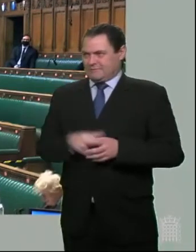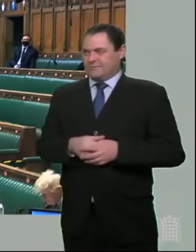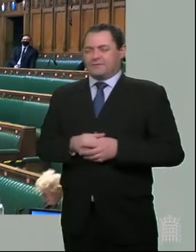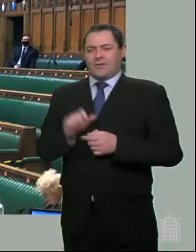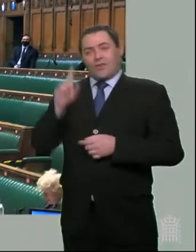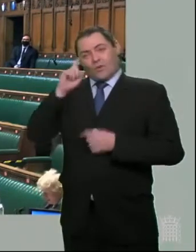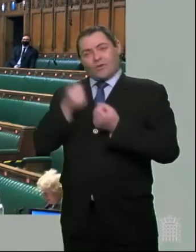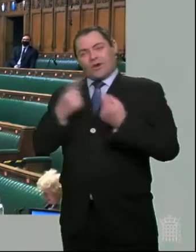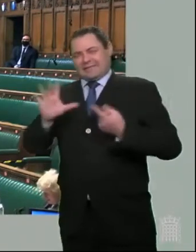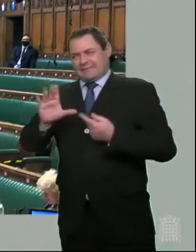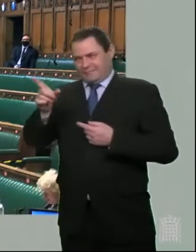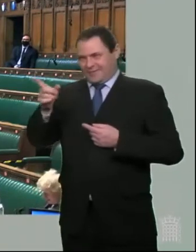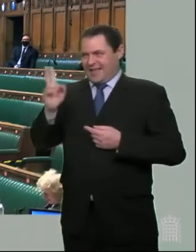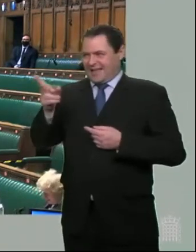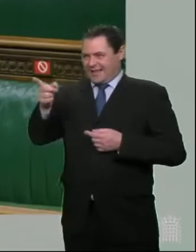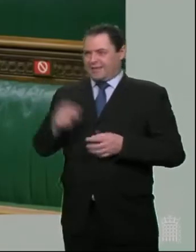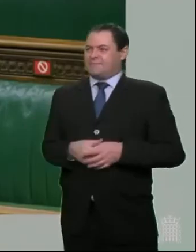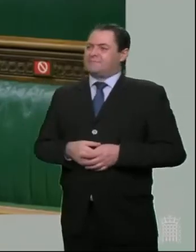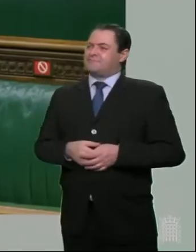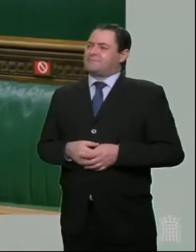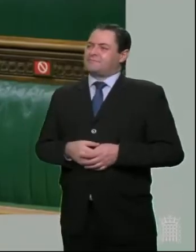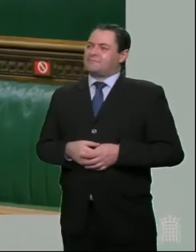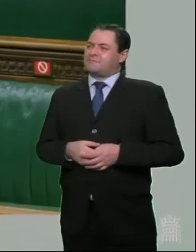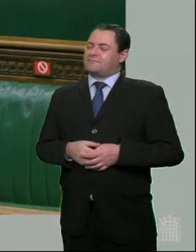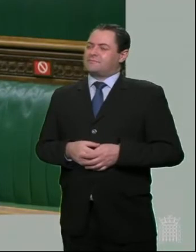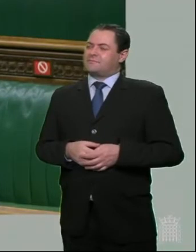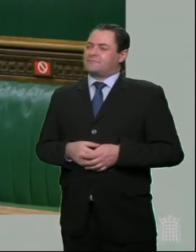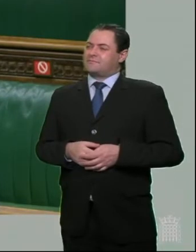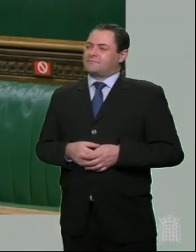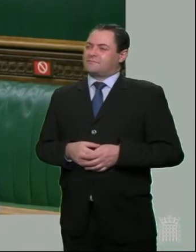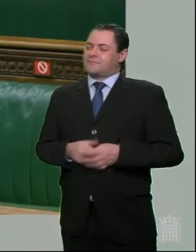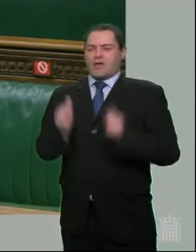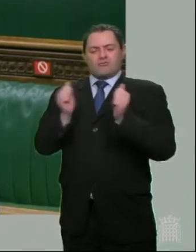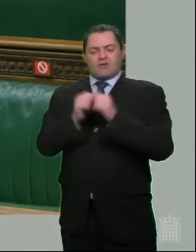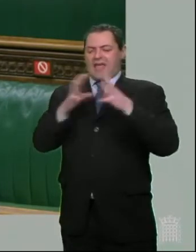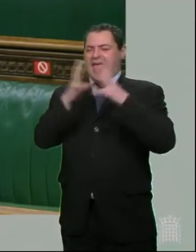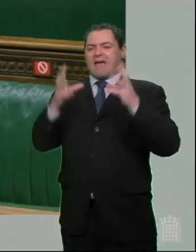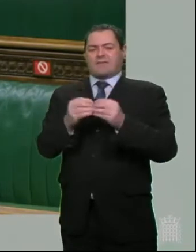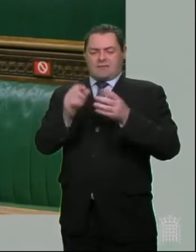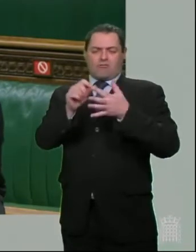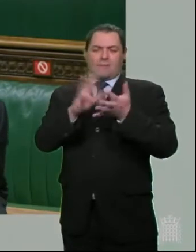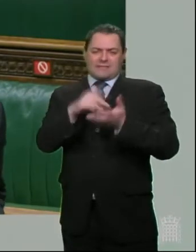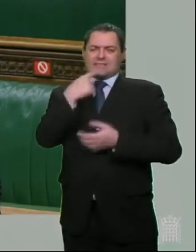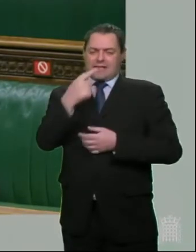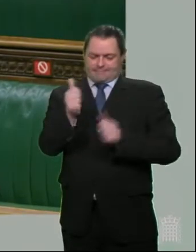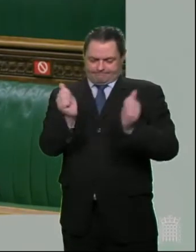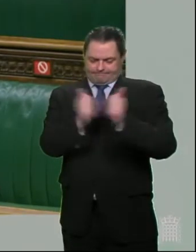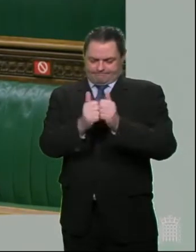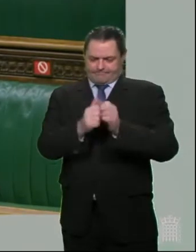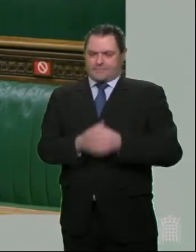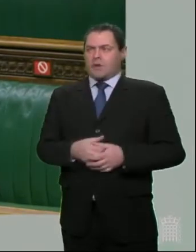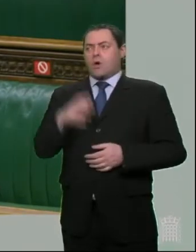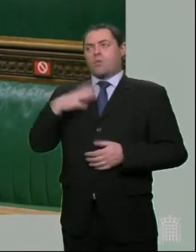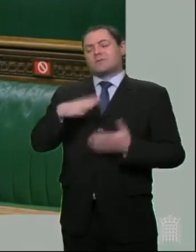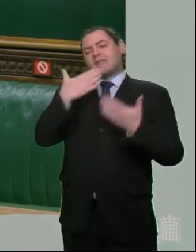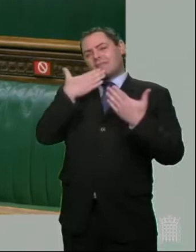Speaker. I associate myself entirely with all that the Prime Minister has said. Can I thank the Prime Minister and the Government for